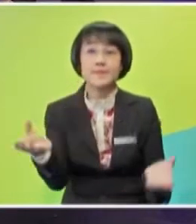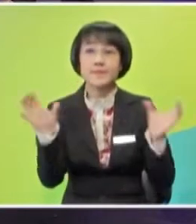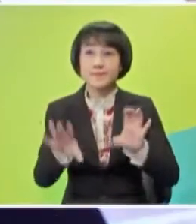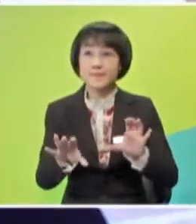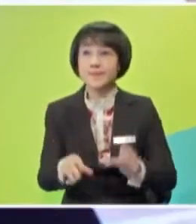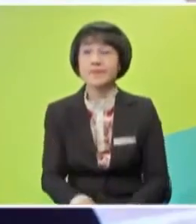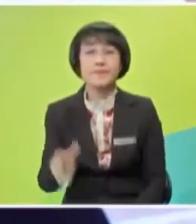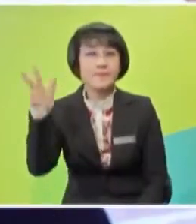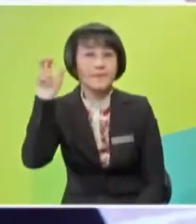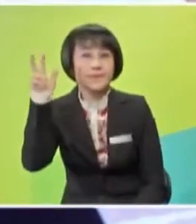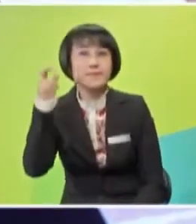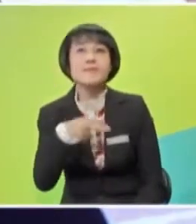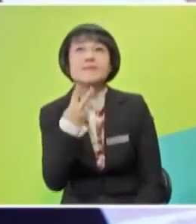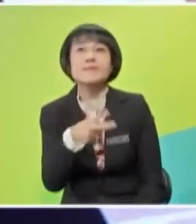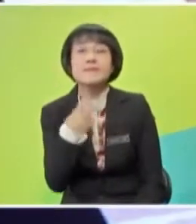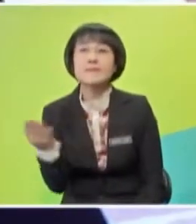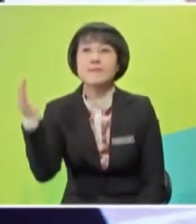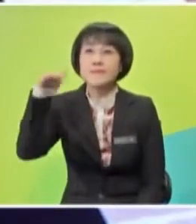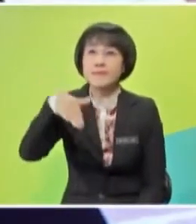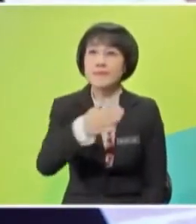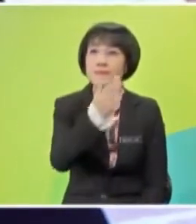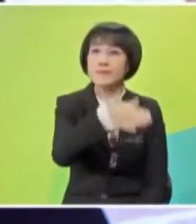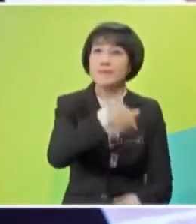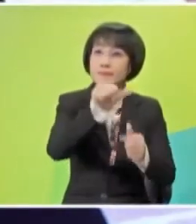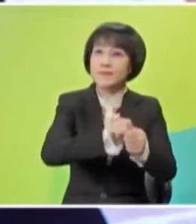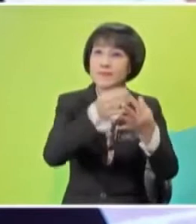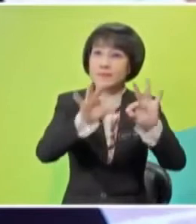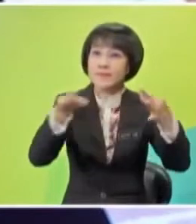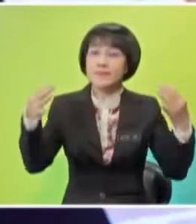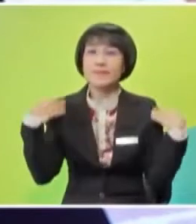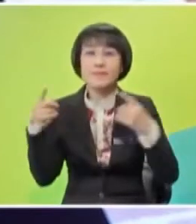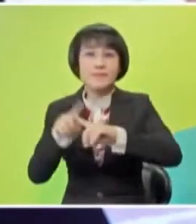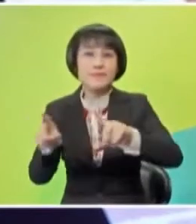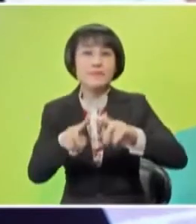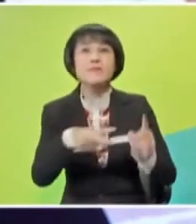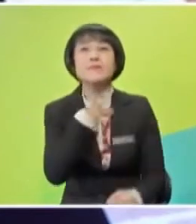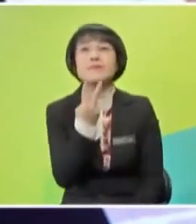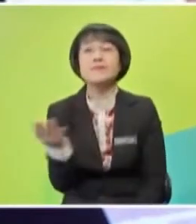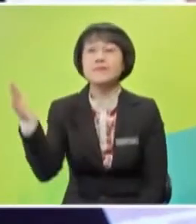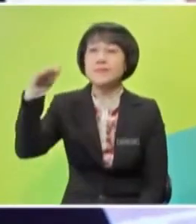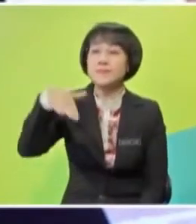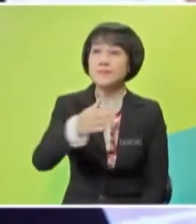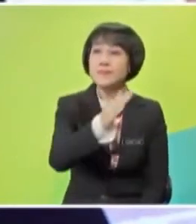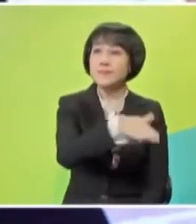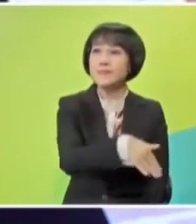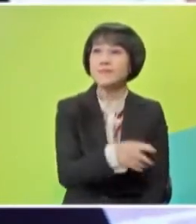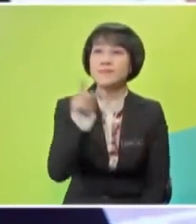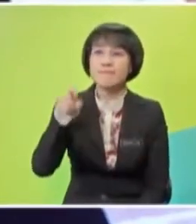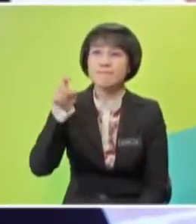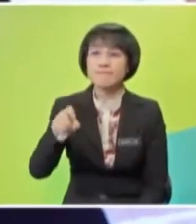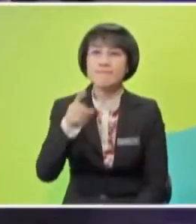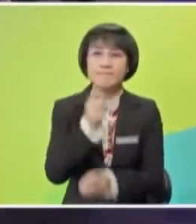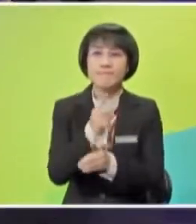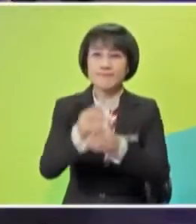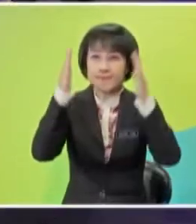well. So each of this sentence have a slightly different tone as compared to when Mr. Hanin was reading it earlier. So you have to really pay attention to the